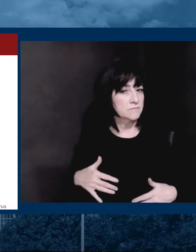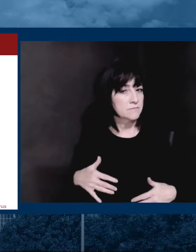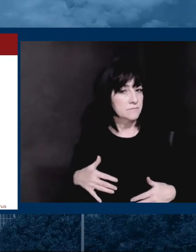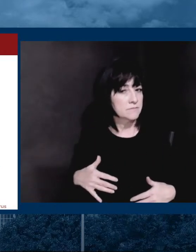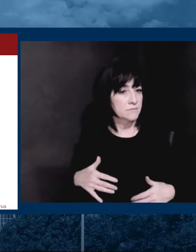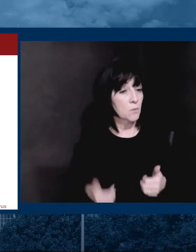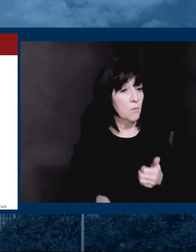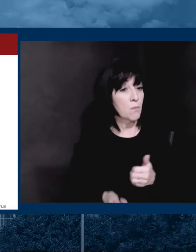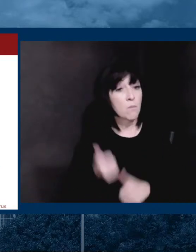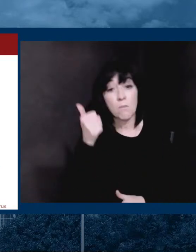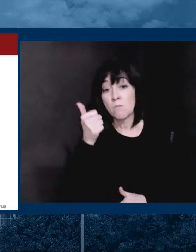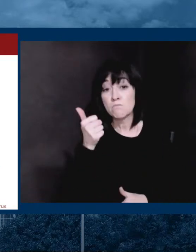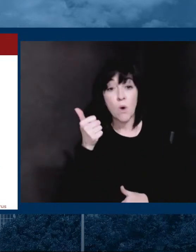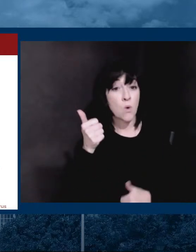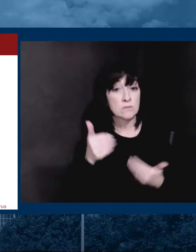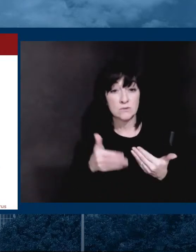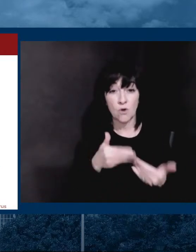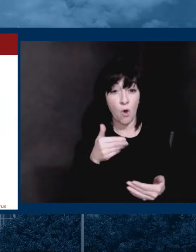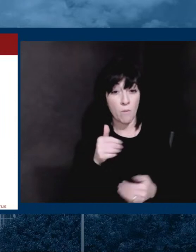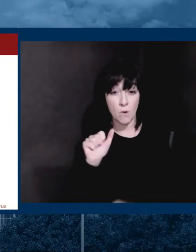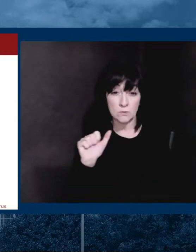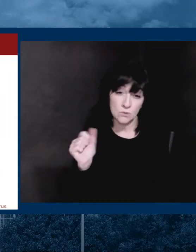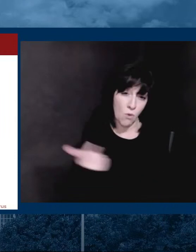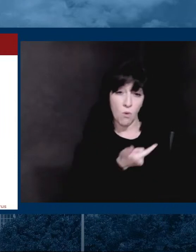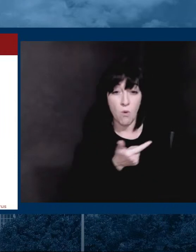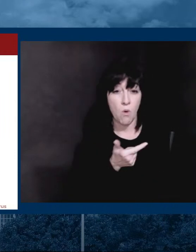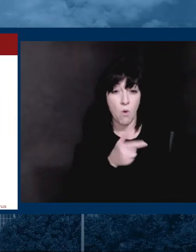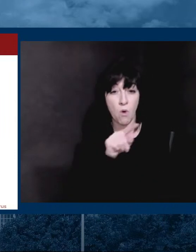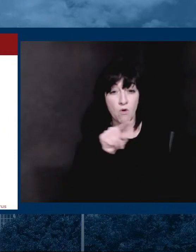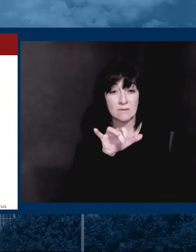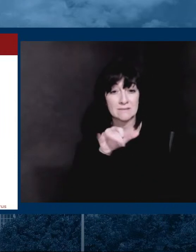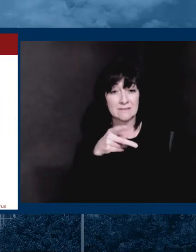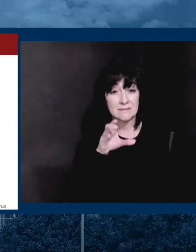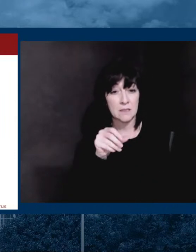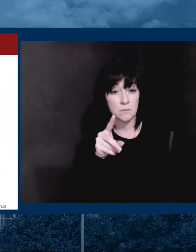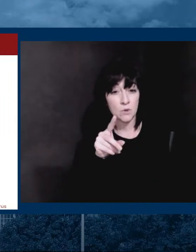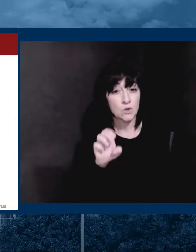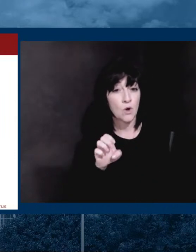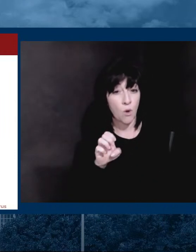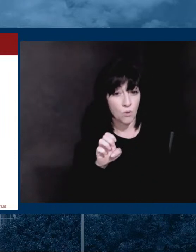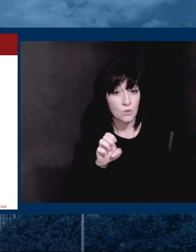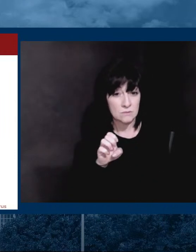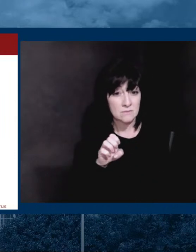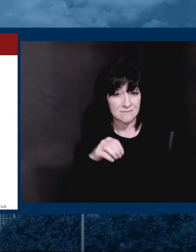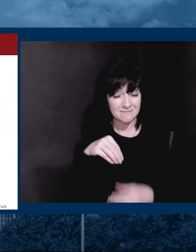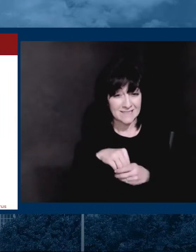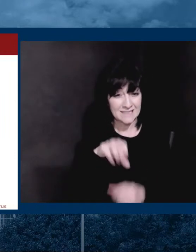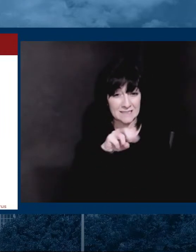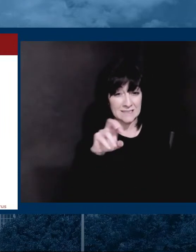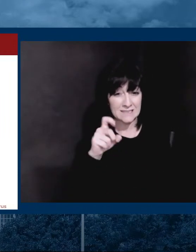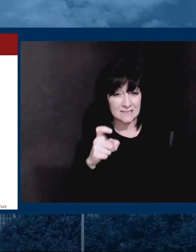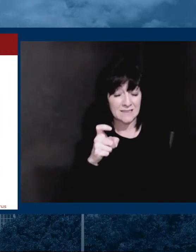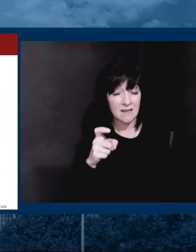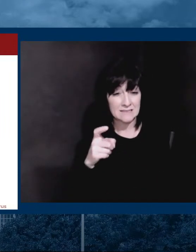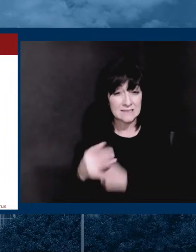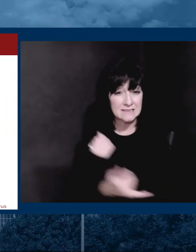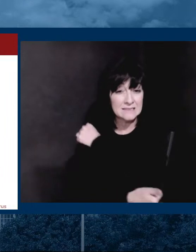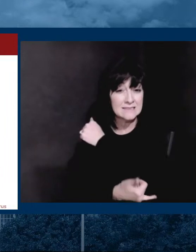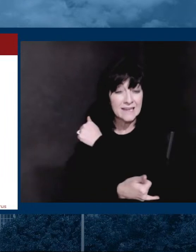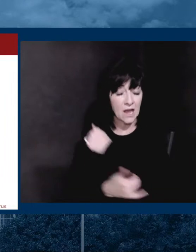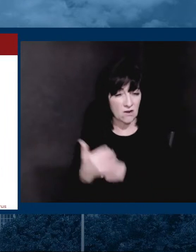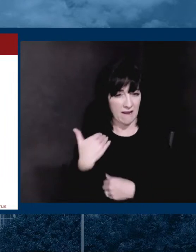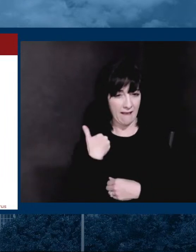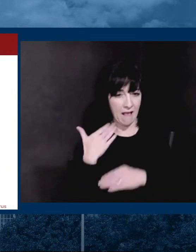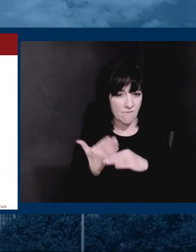right now, if not all, have over 500 cases per 100,000 people this past week,